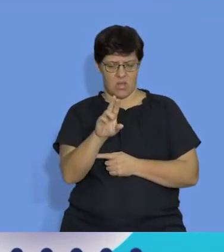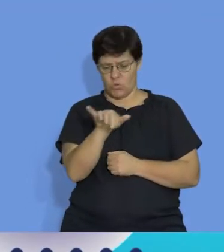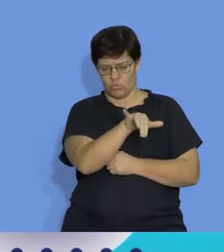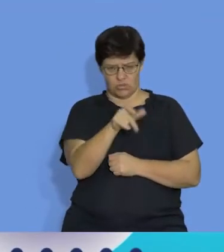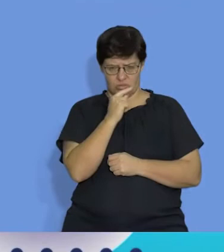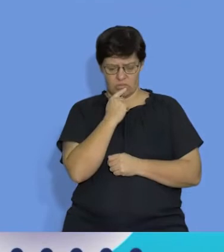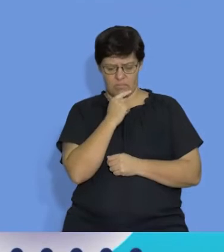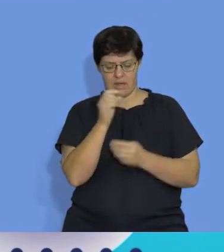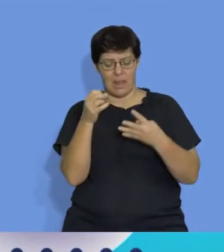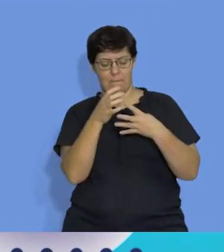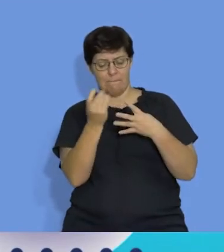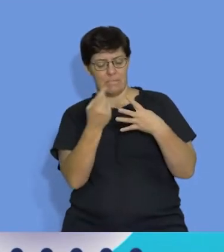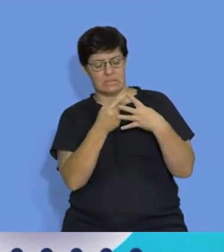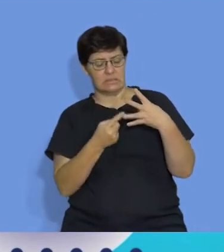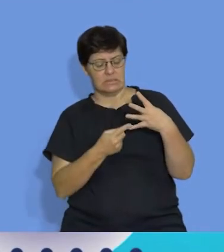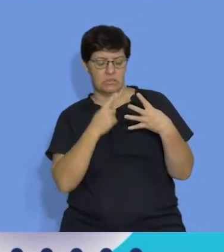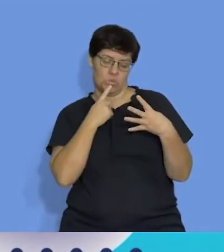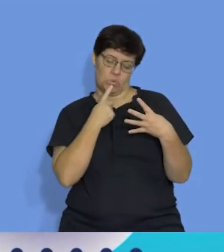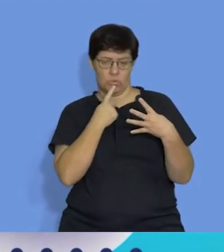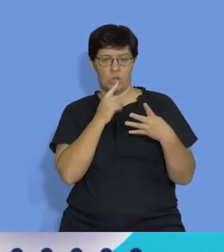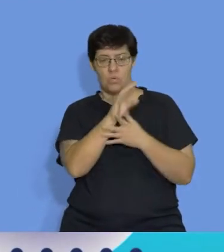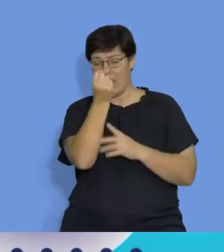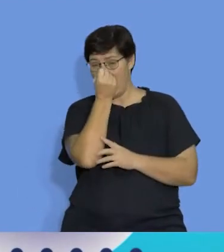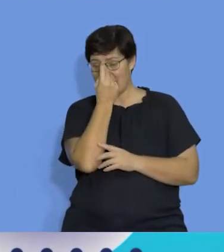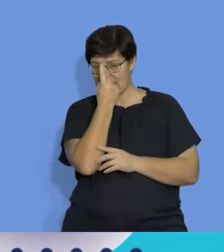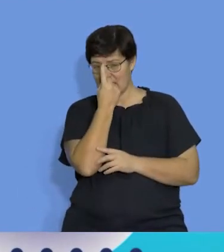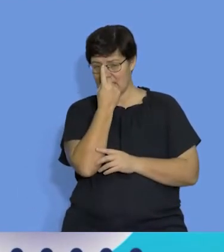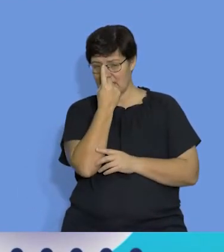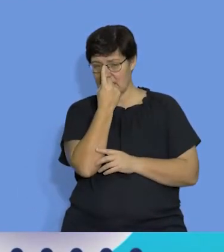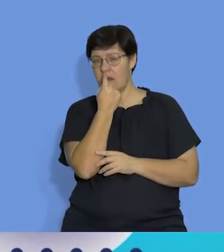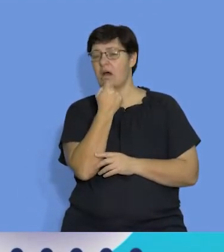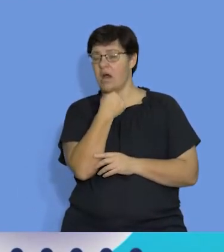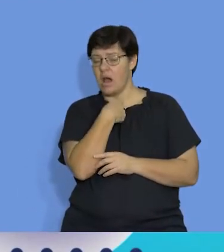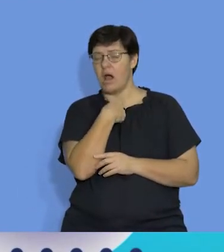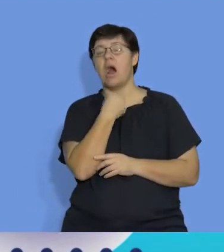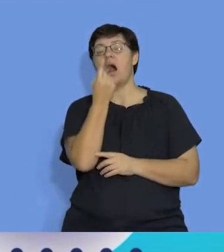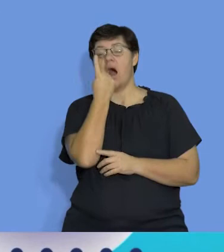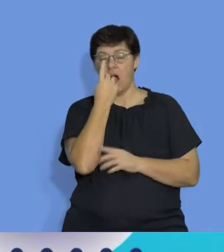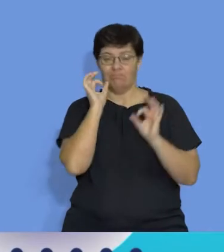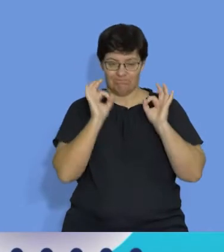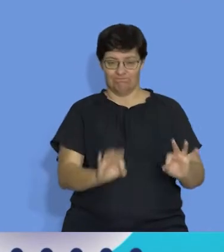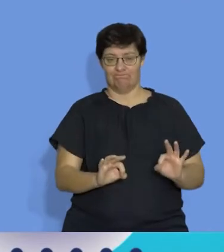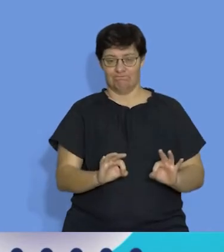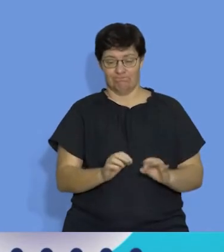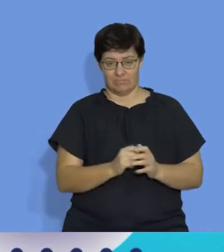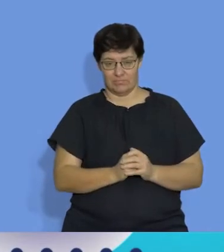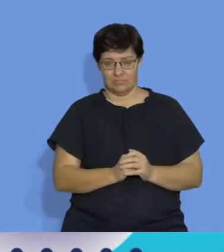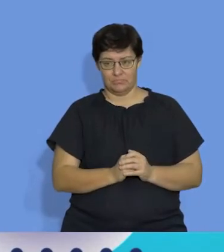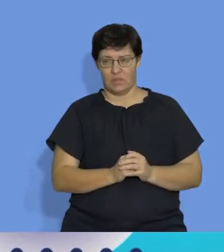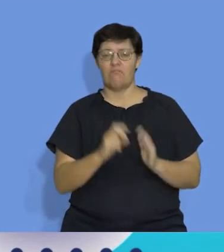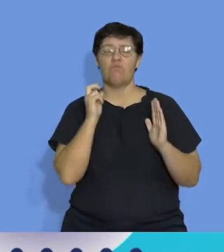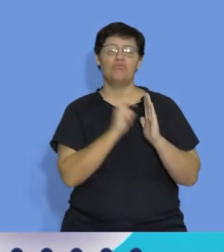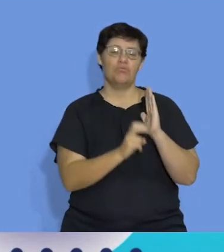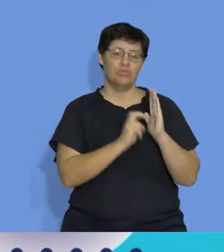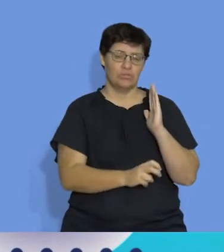multiple choice type of a problem, you need to understand, or you need to know your stuff. Okay, now this appeals to the rules